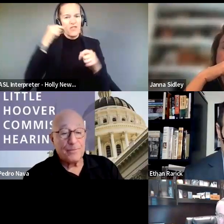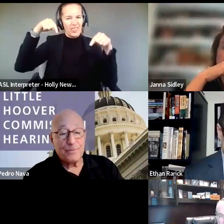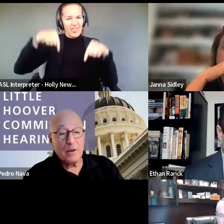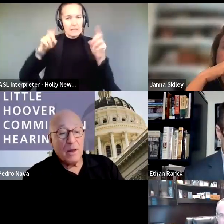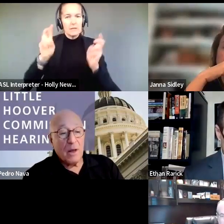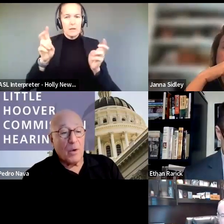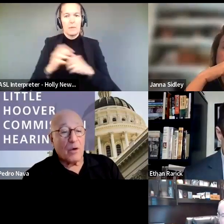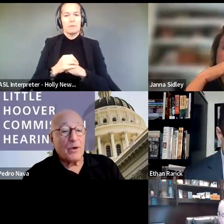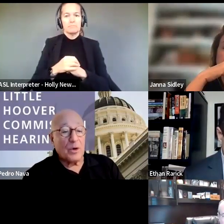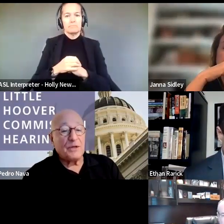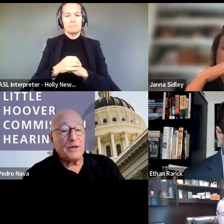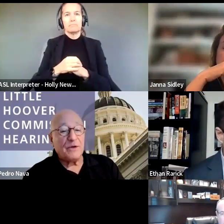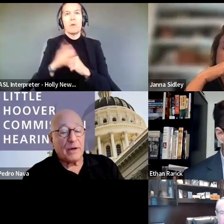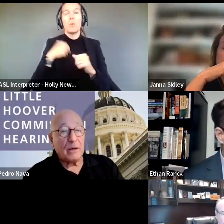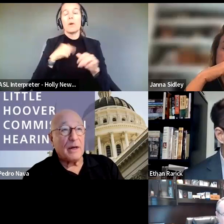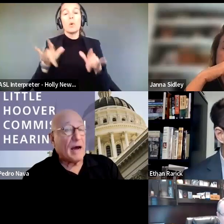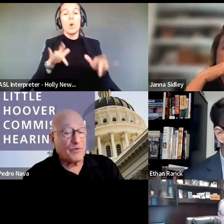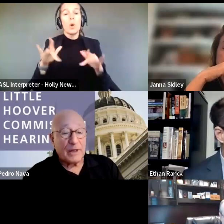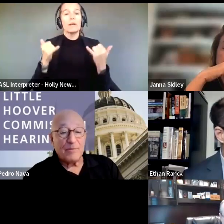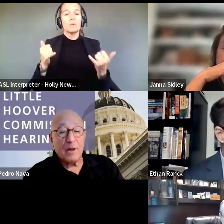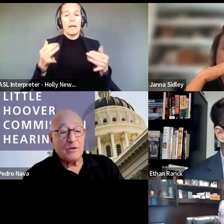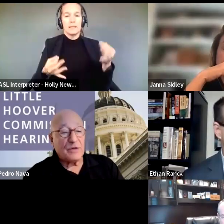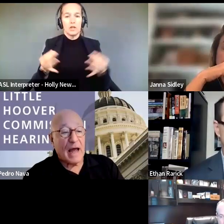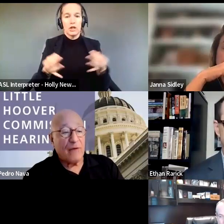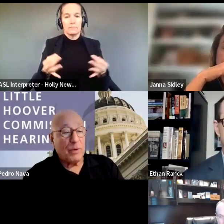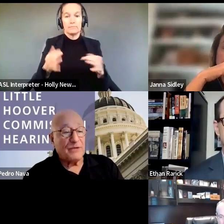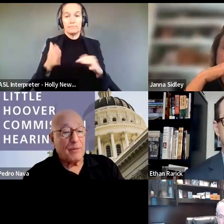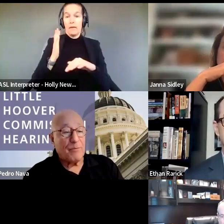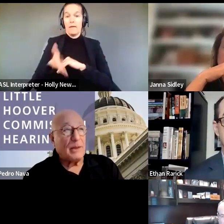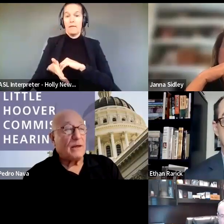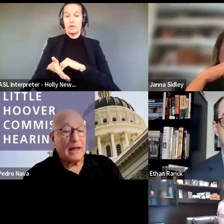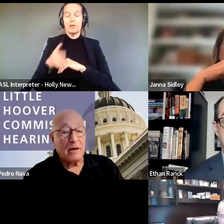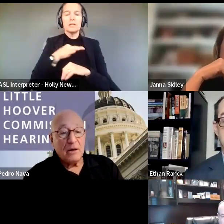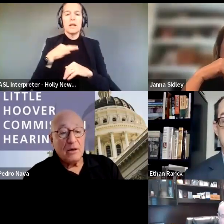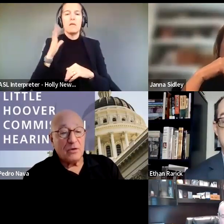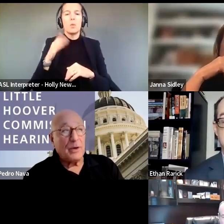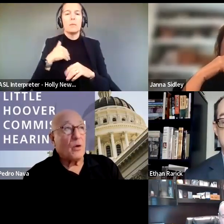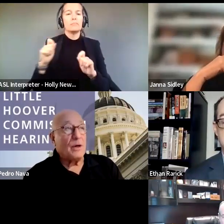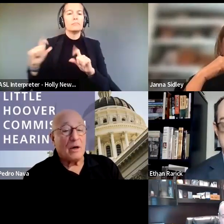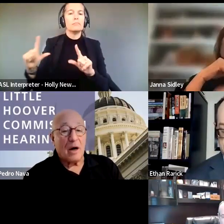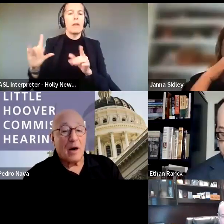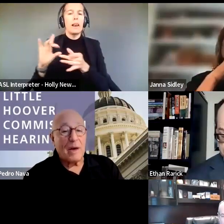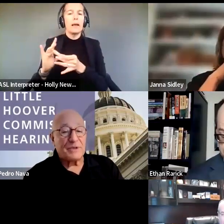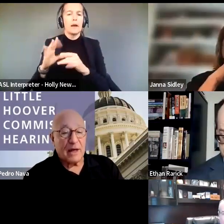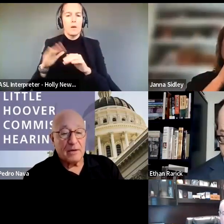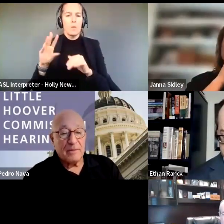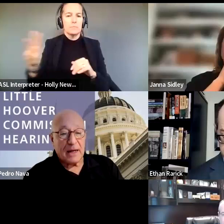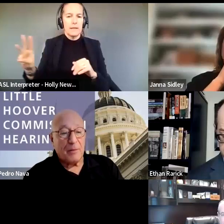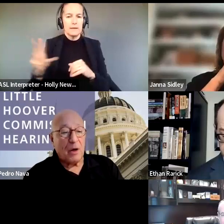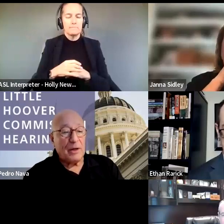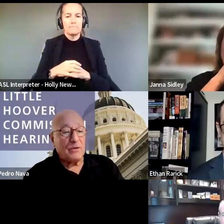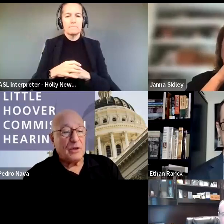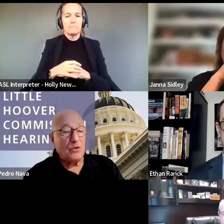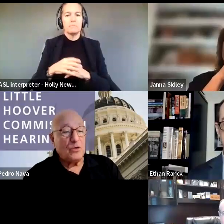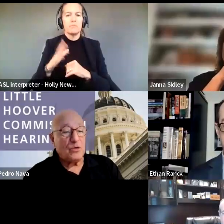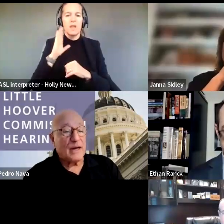topic. We are recording today's hearing, and after it, staff will place a permanent link to the recording on our website and